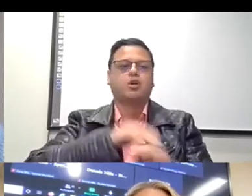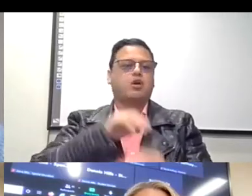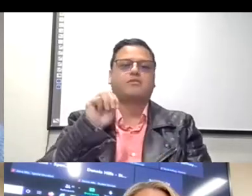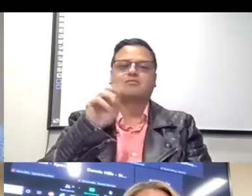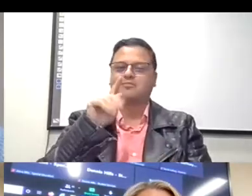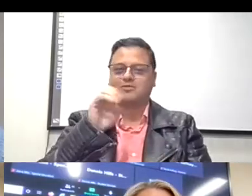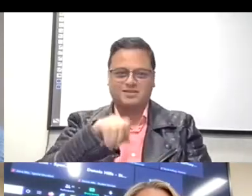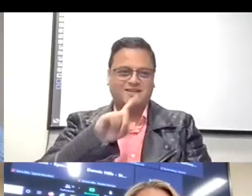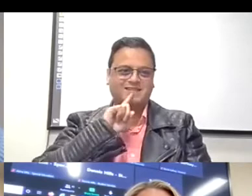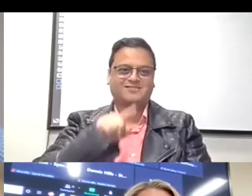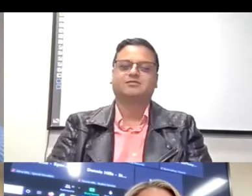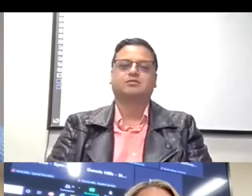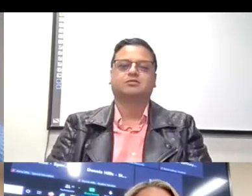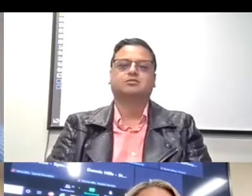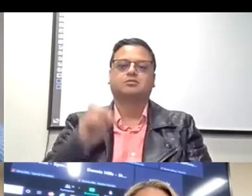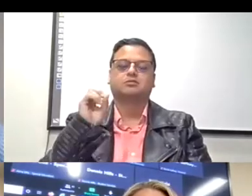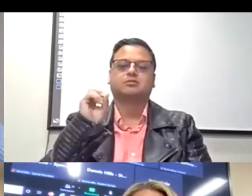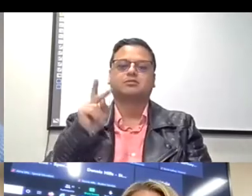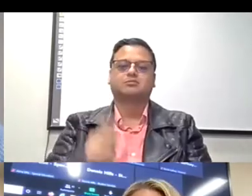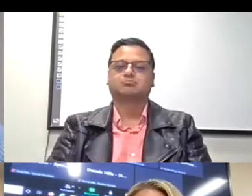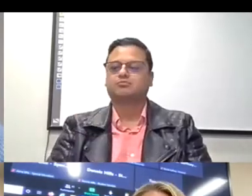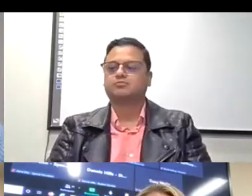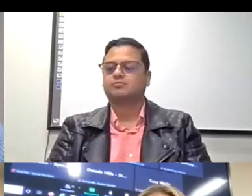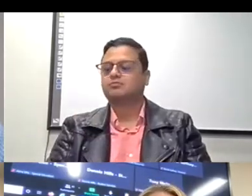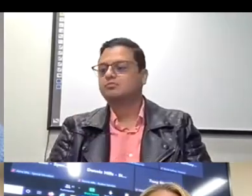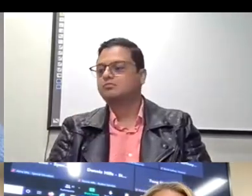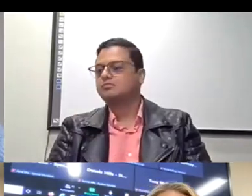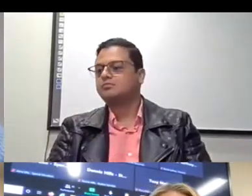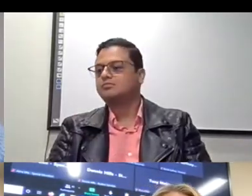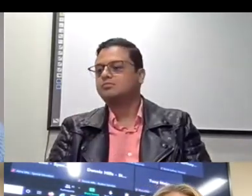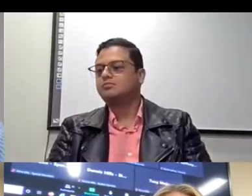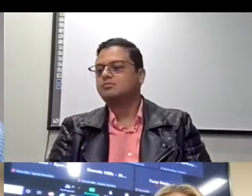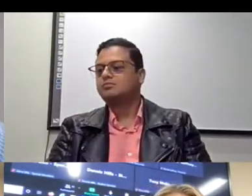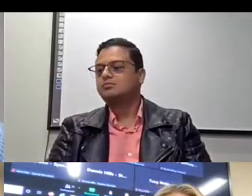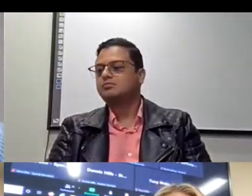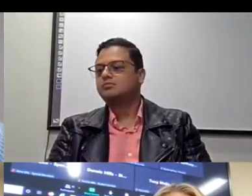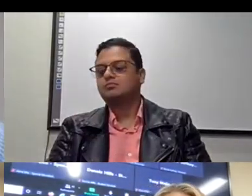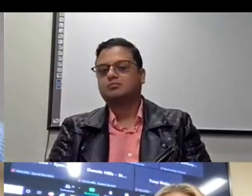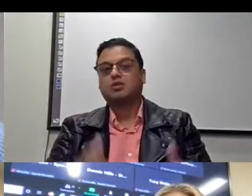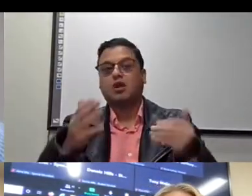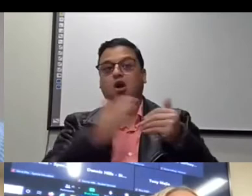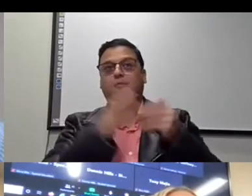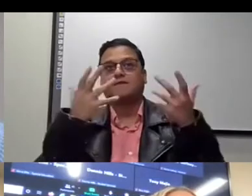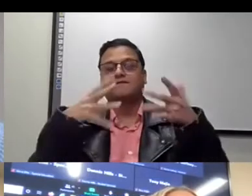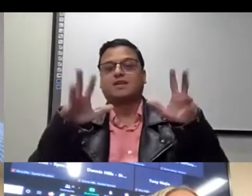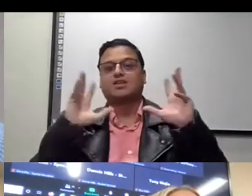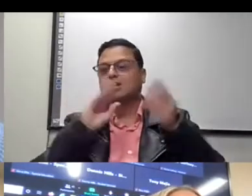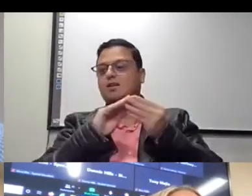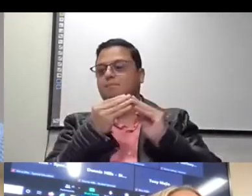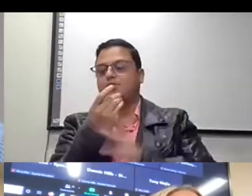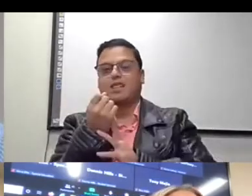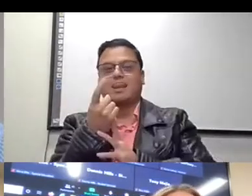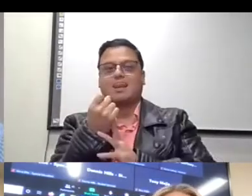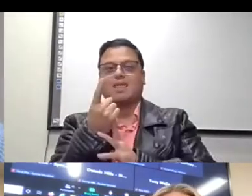answered. Okay. All right. So let's move on. We are almost done. Item number 11, board